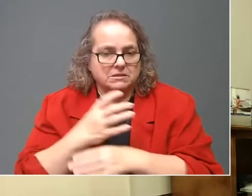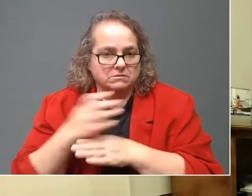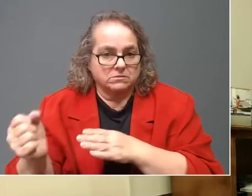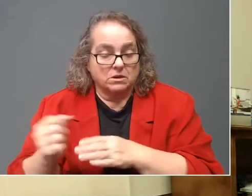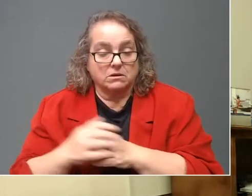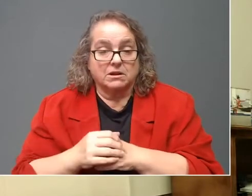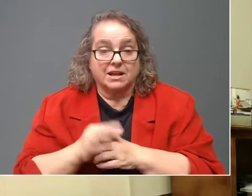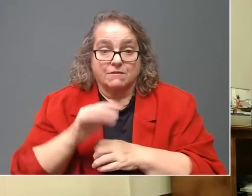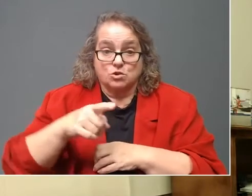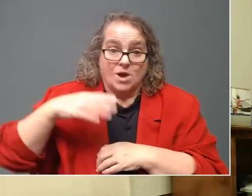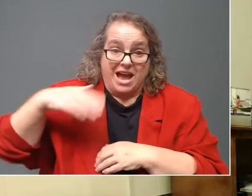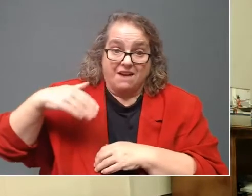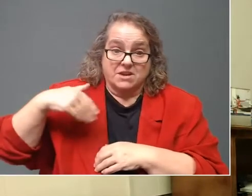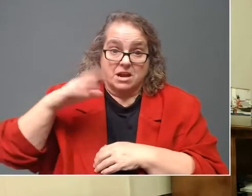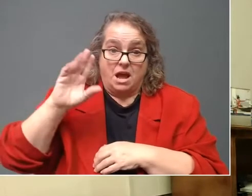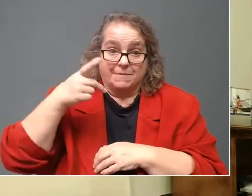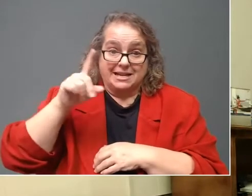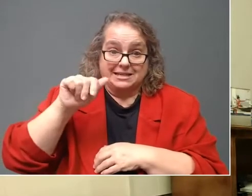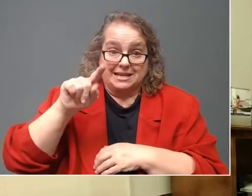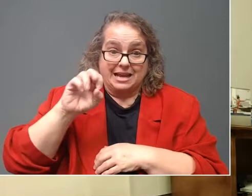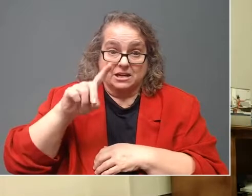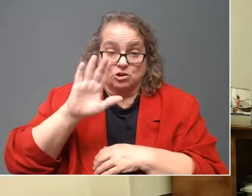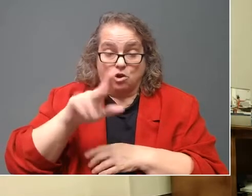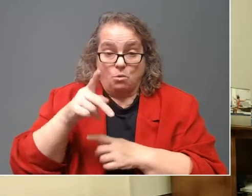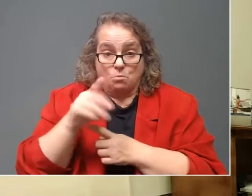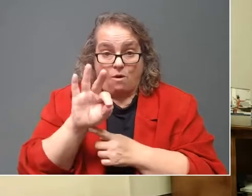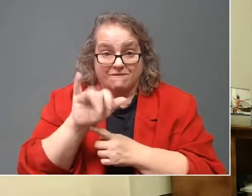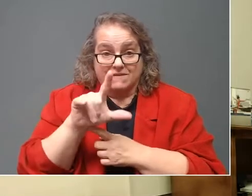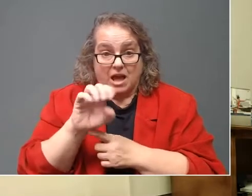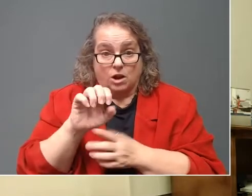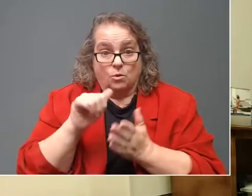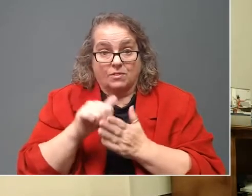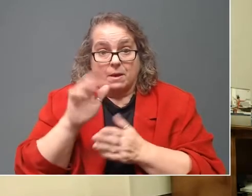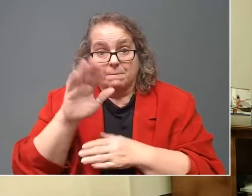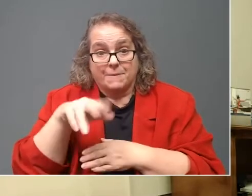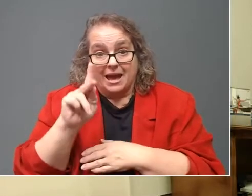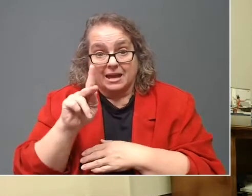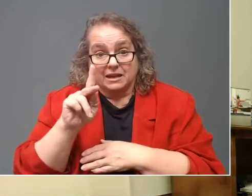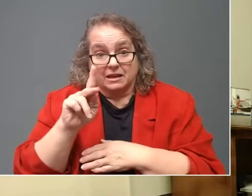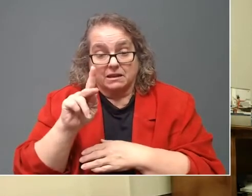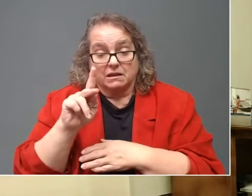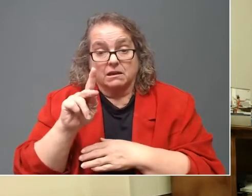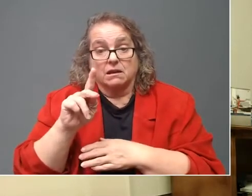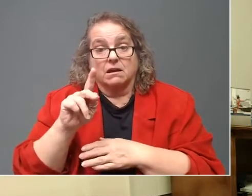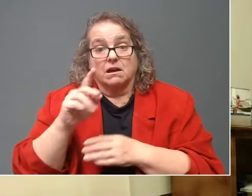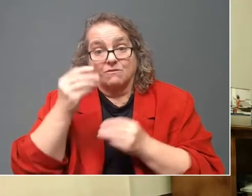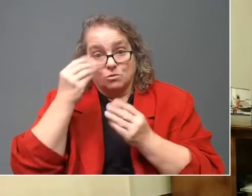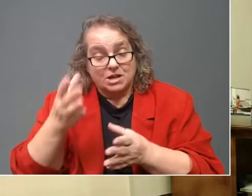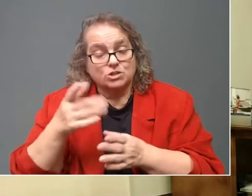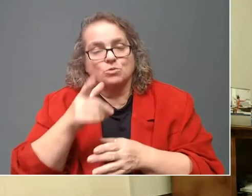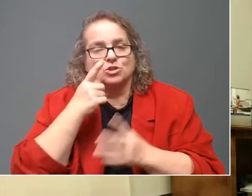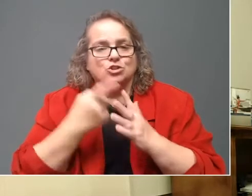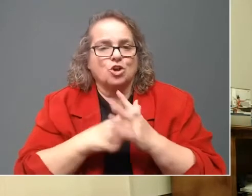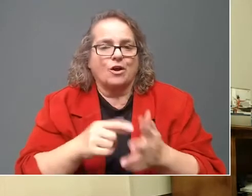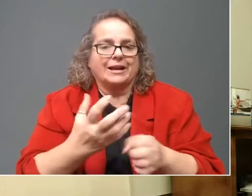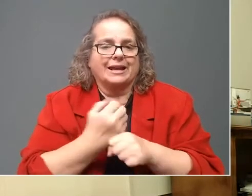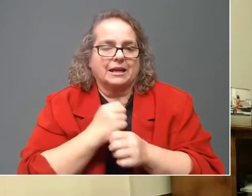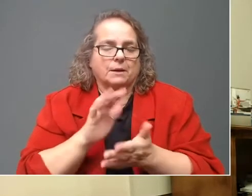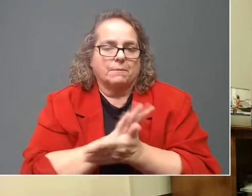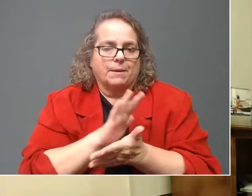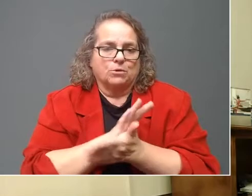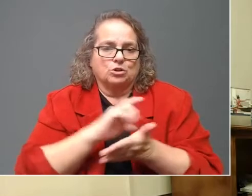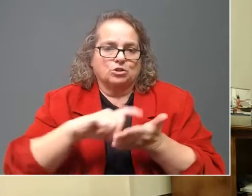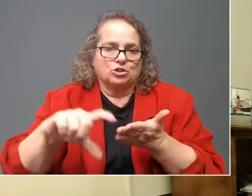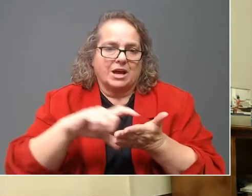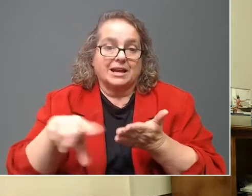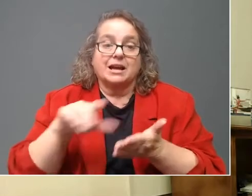with the bank account routing information, you will start getting paper checks after this week. Please, if you want a paper